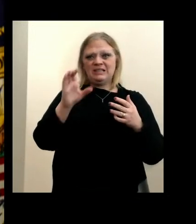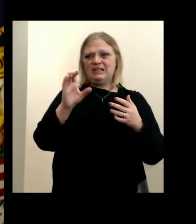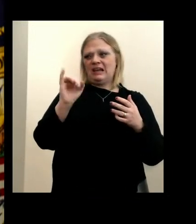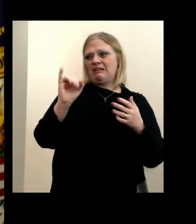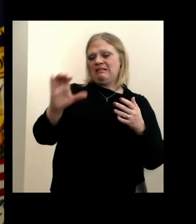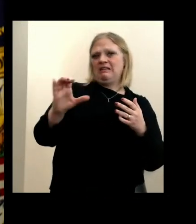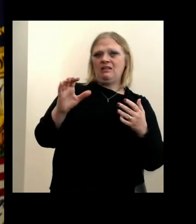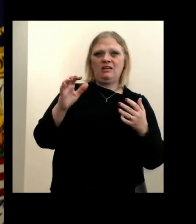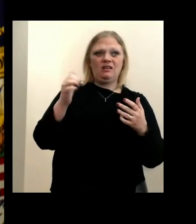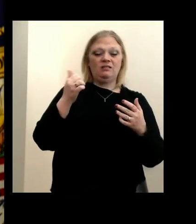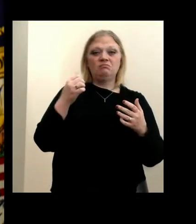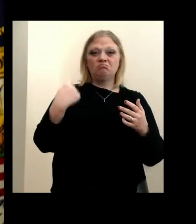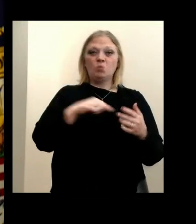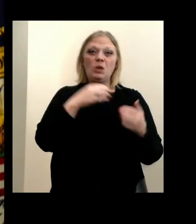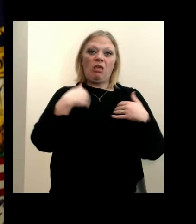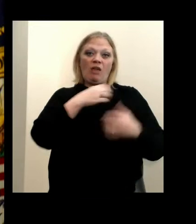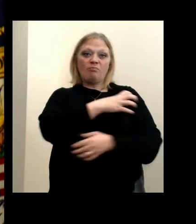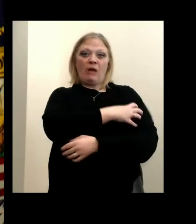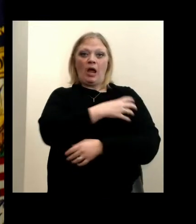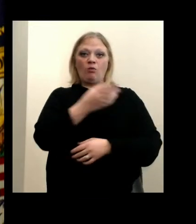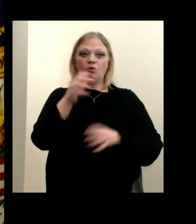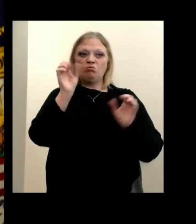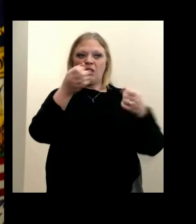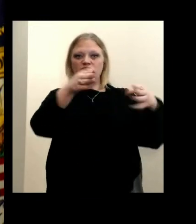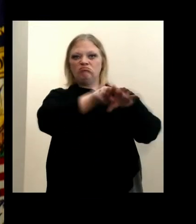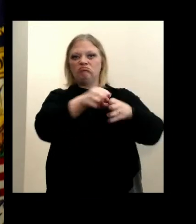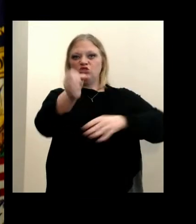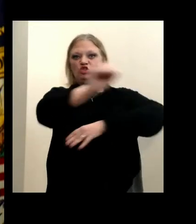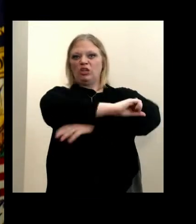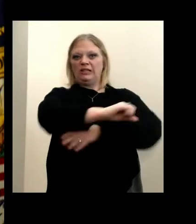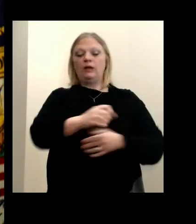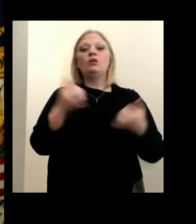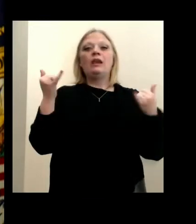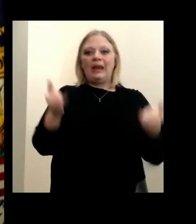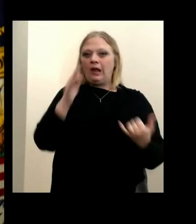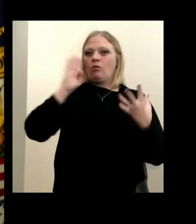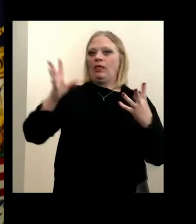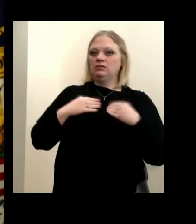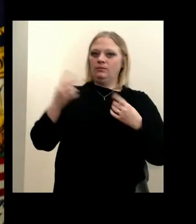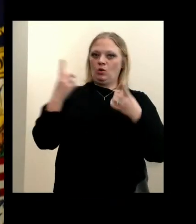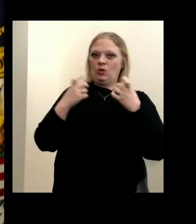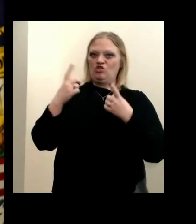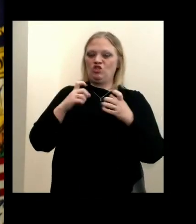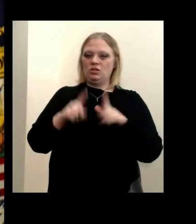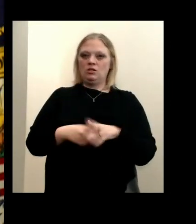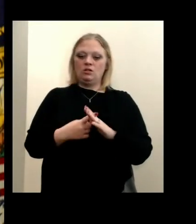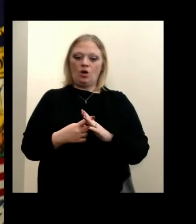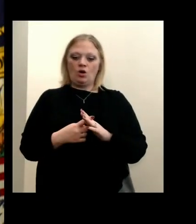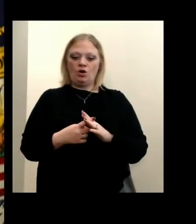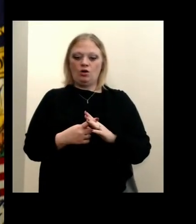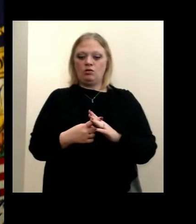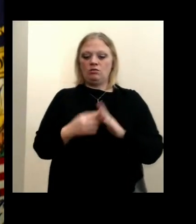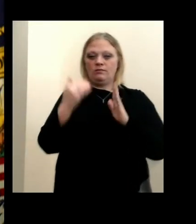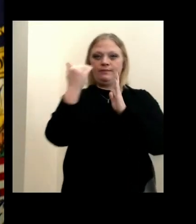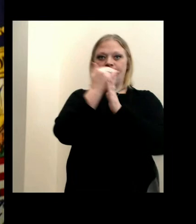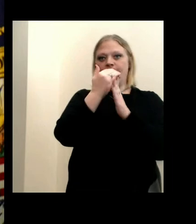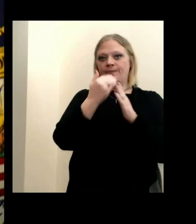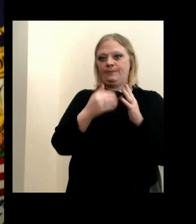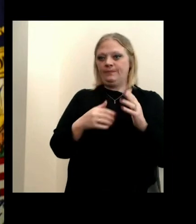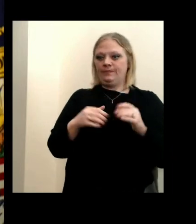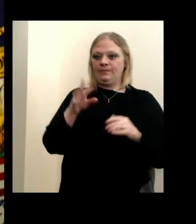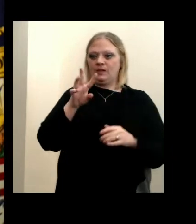anything, we do have the power to shut it down. So with that, we'll open it up to questions, and we'll start at the top of my list here, which